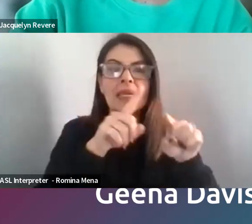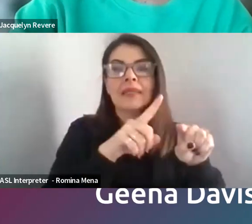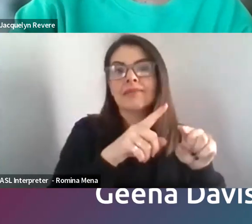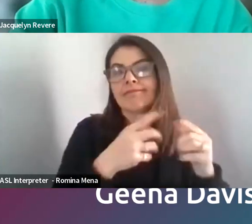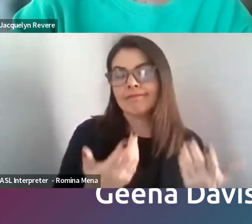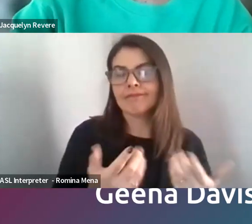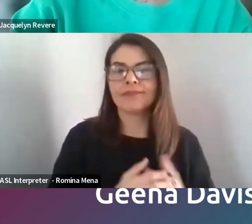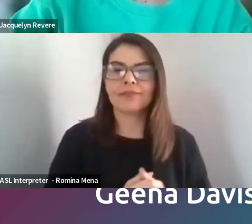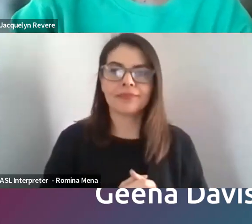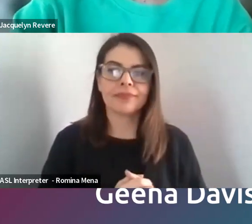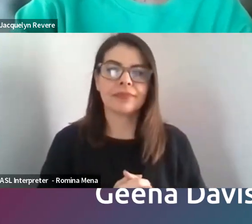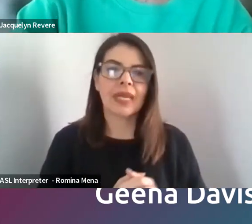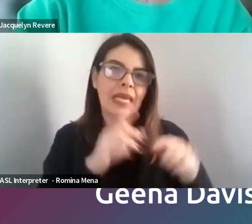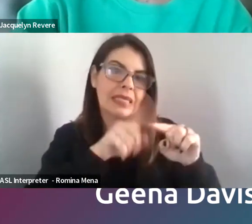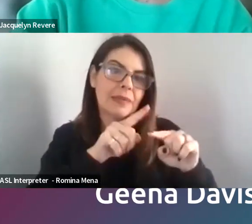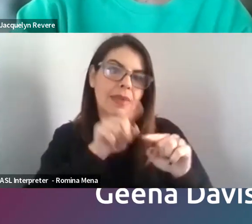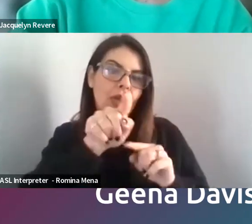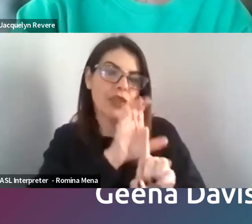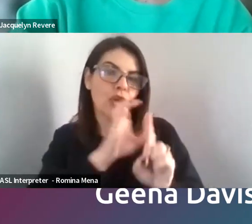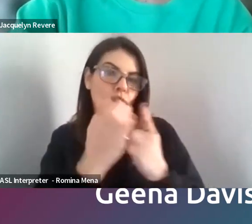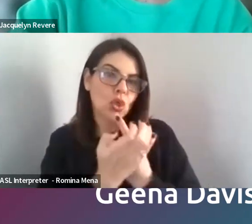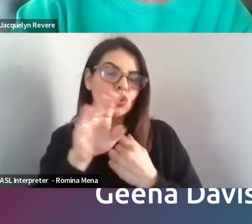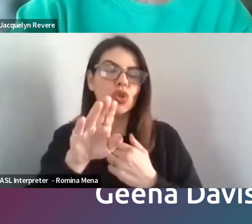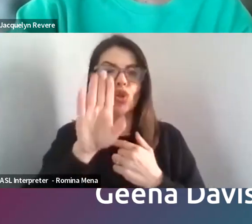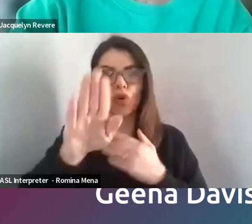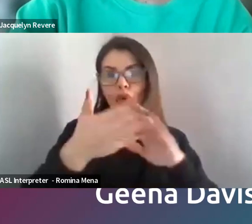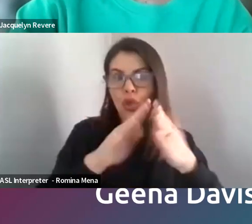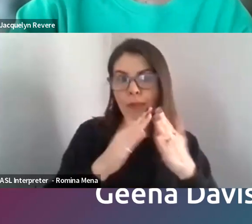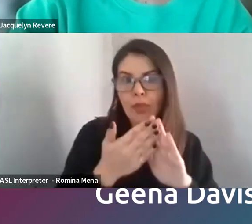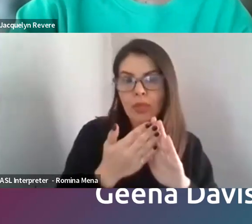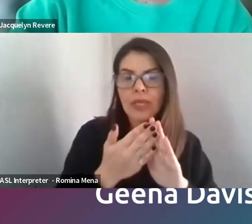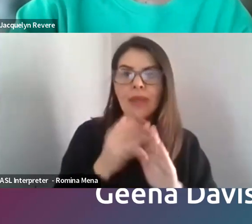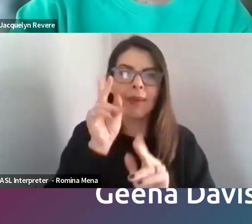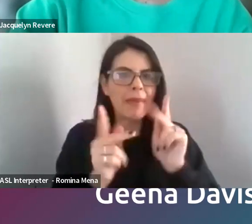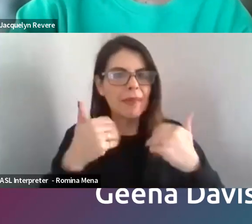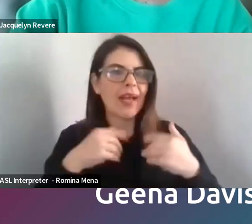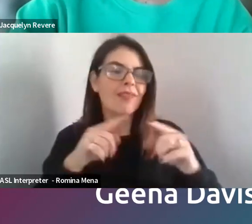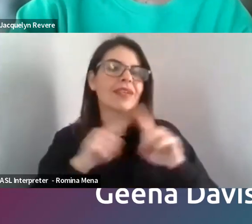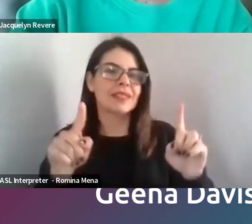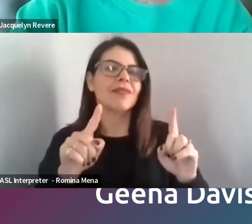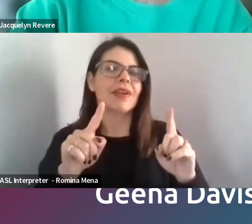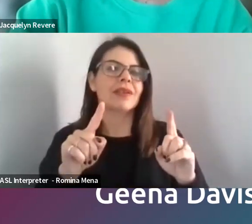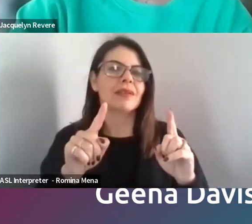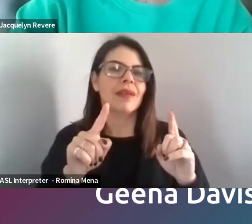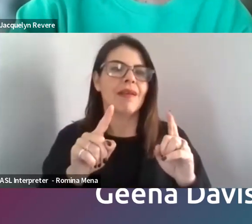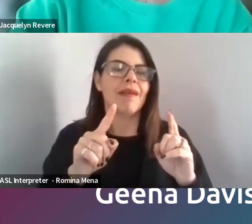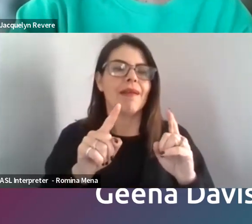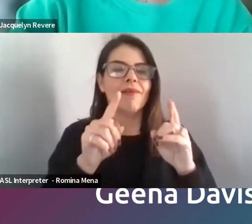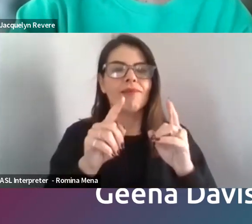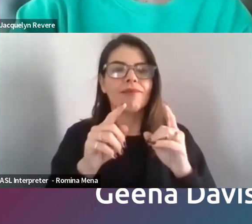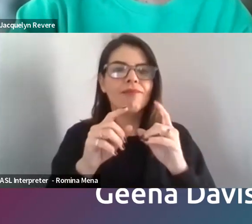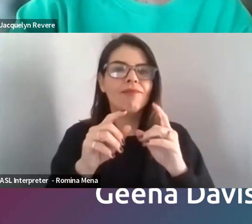on the culture you come from, the community you come from, people have different value systems around care